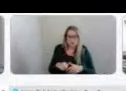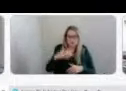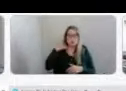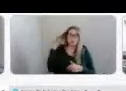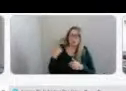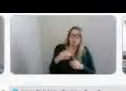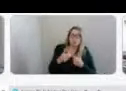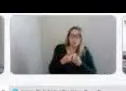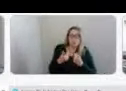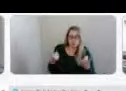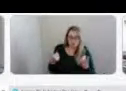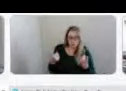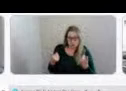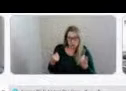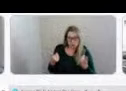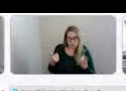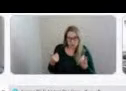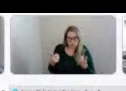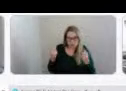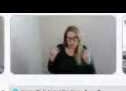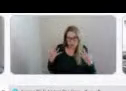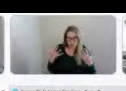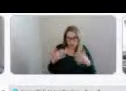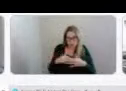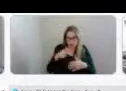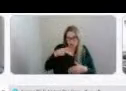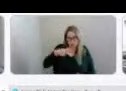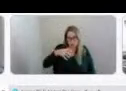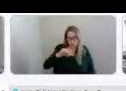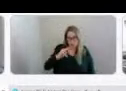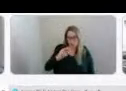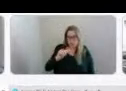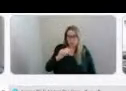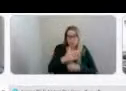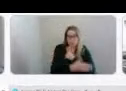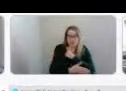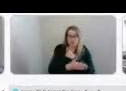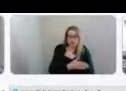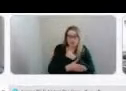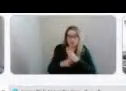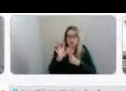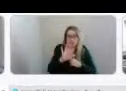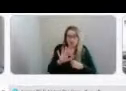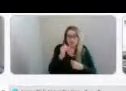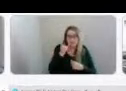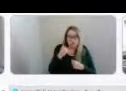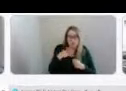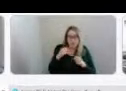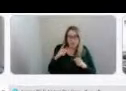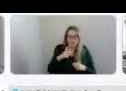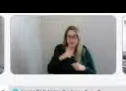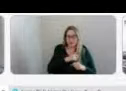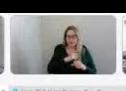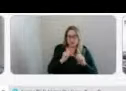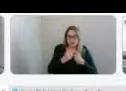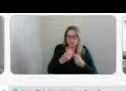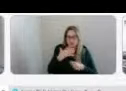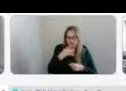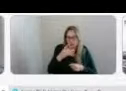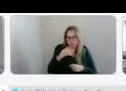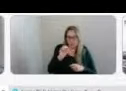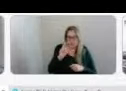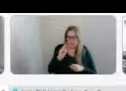separated by a lot of the pima county area if we were to have a legislative district like map